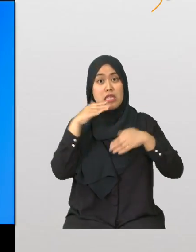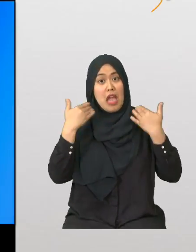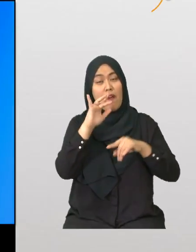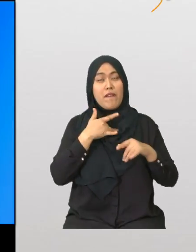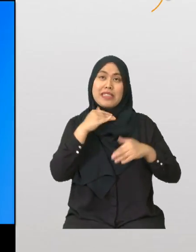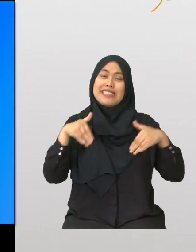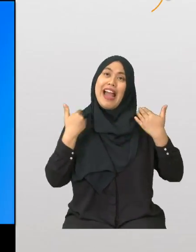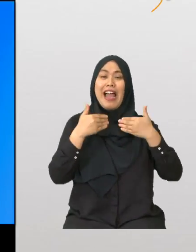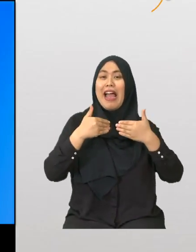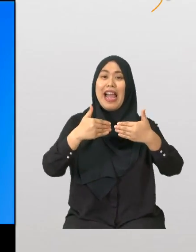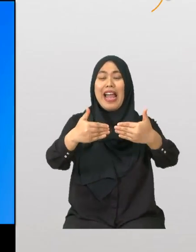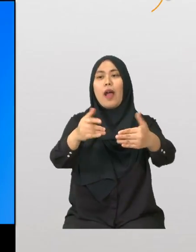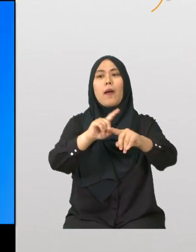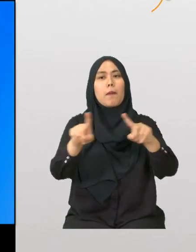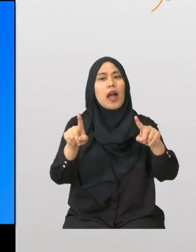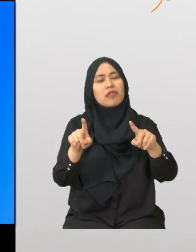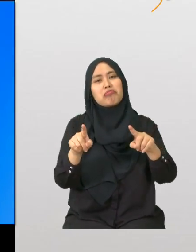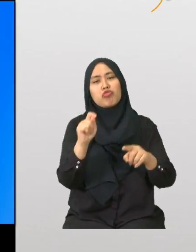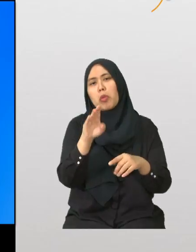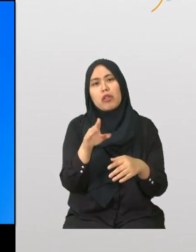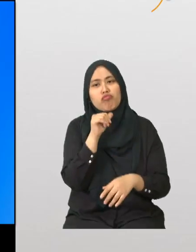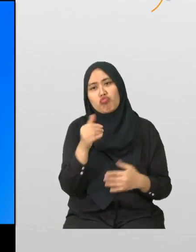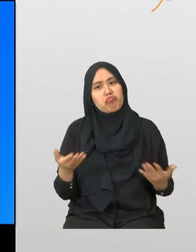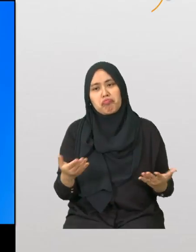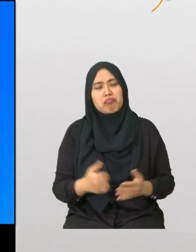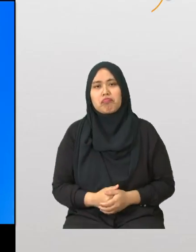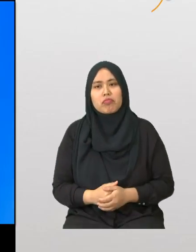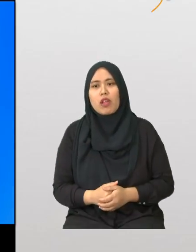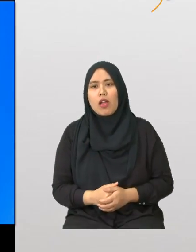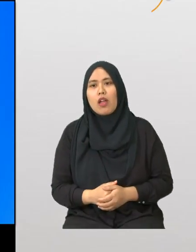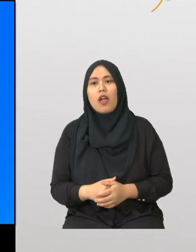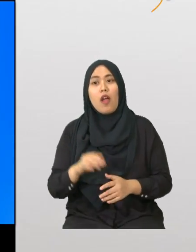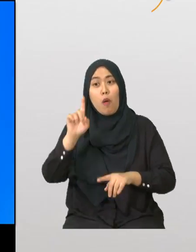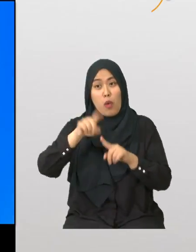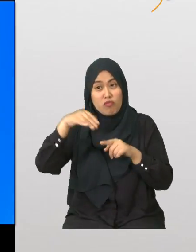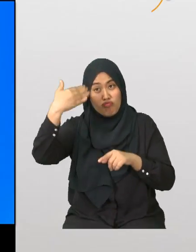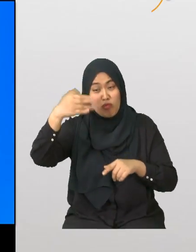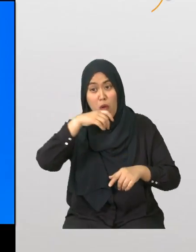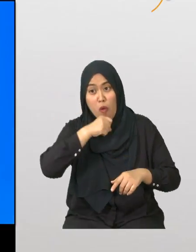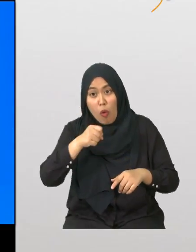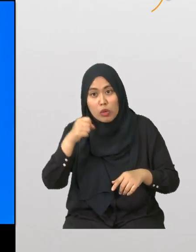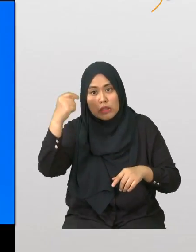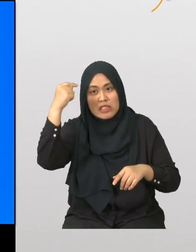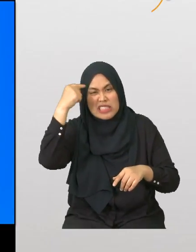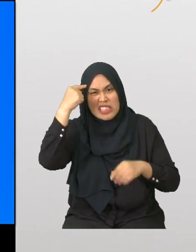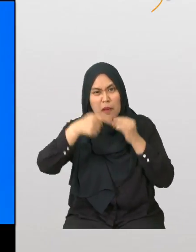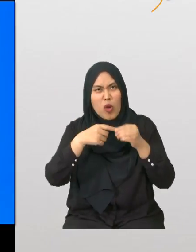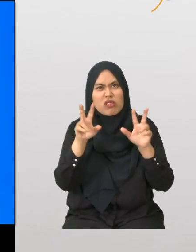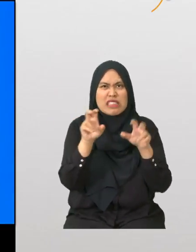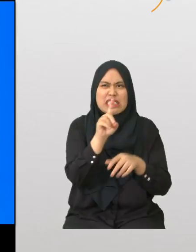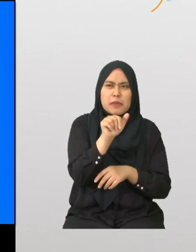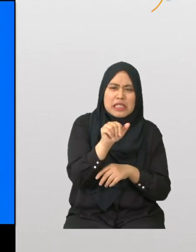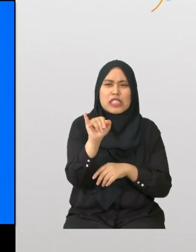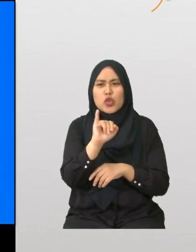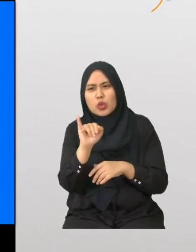But alas, it is not so. And if you wait until you are older before thinking about disability insurance,